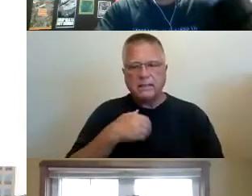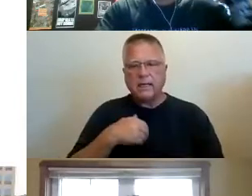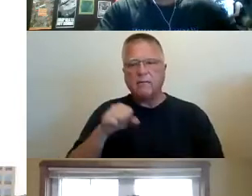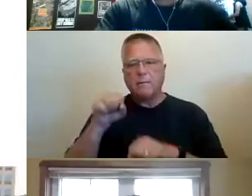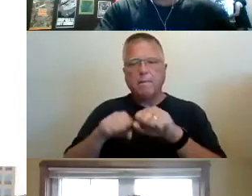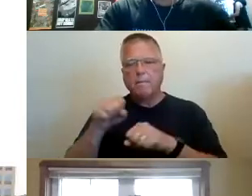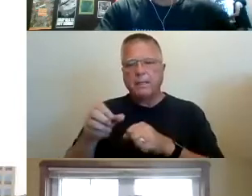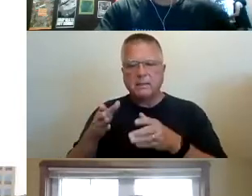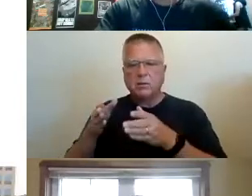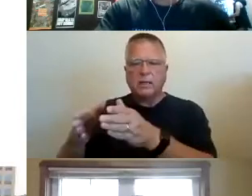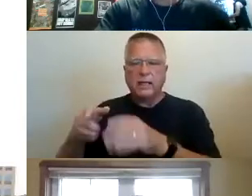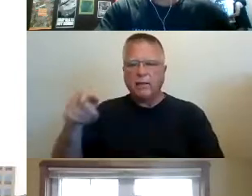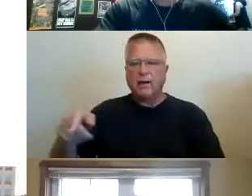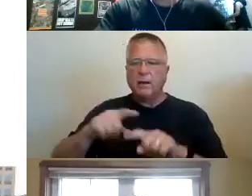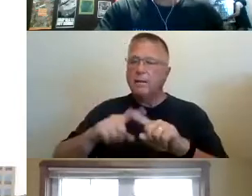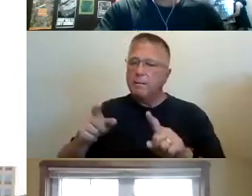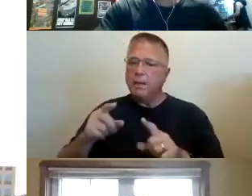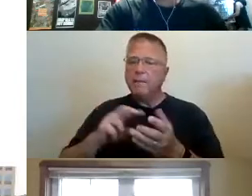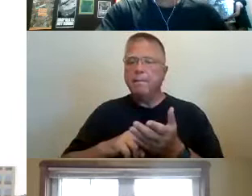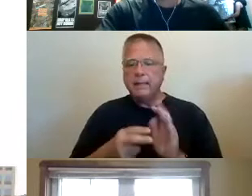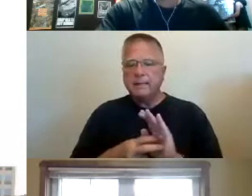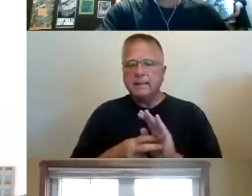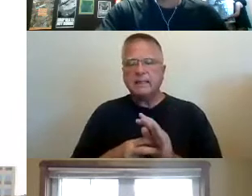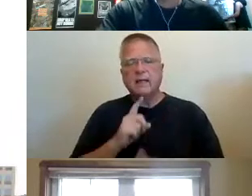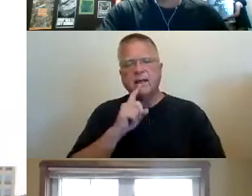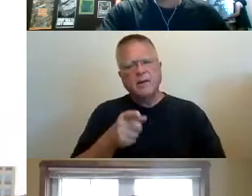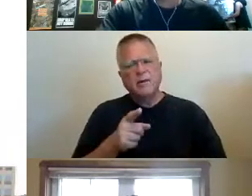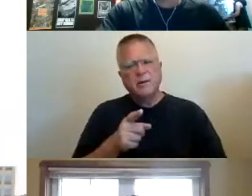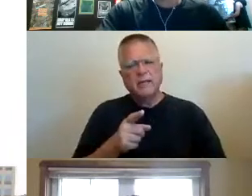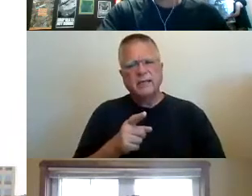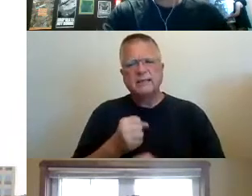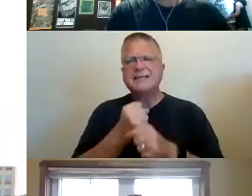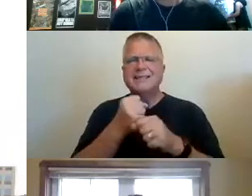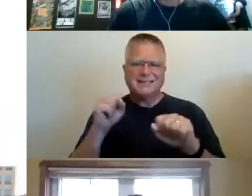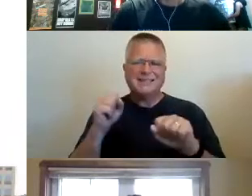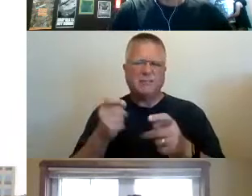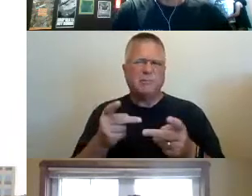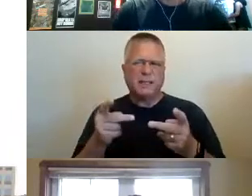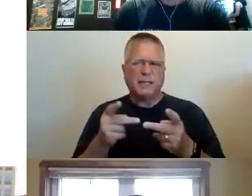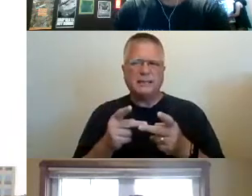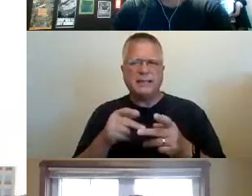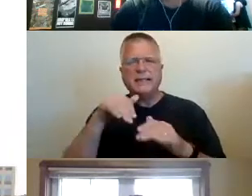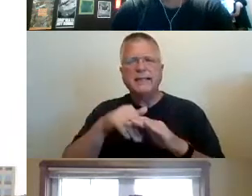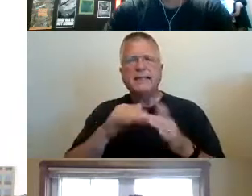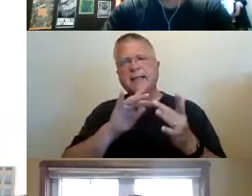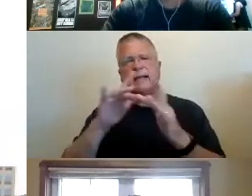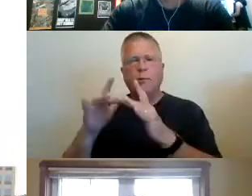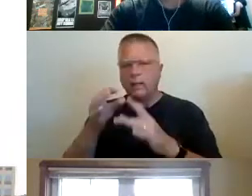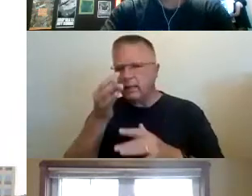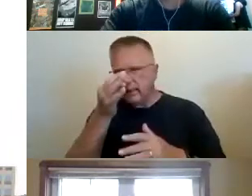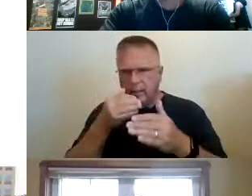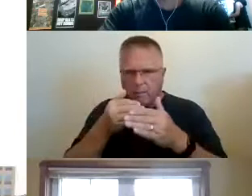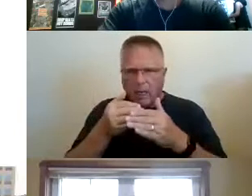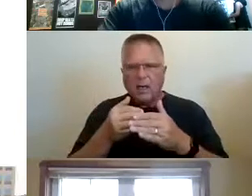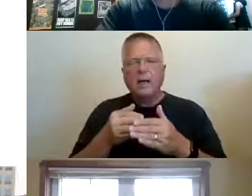it, but it does need to be that there is a safe place in the network somewhere nearby that